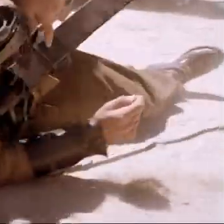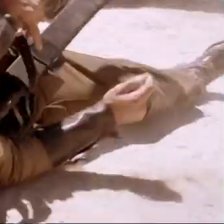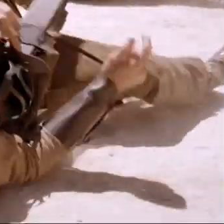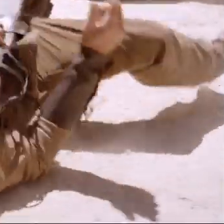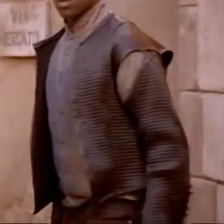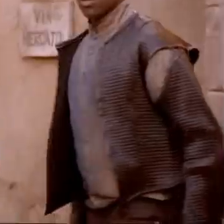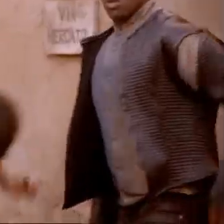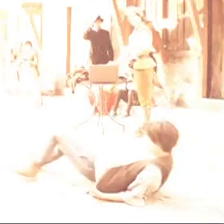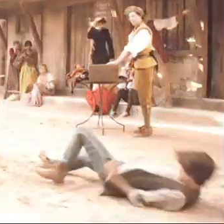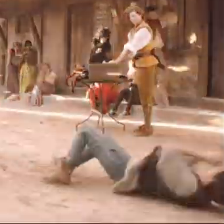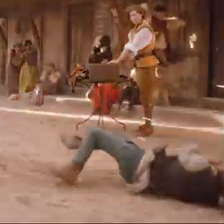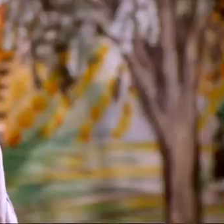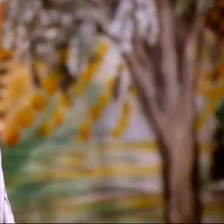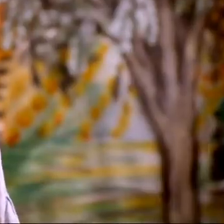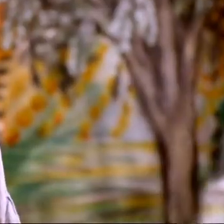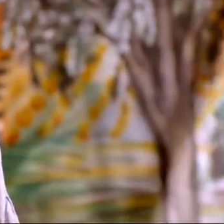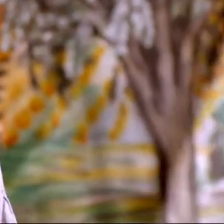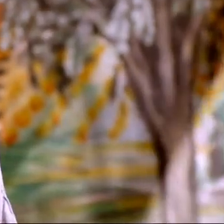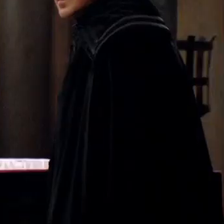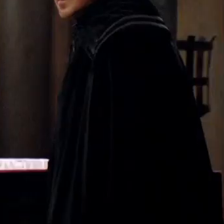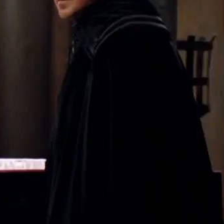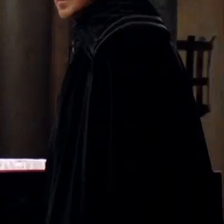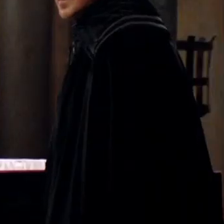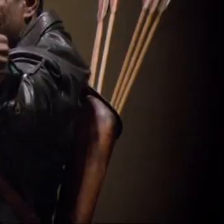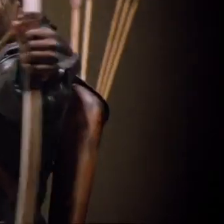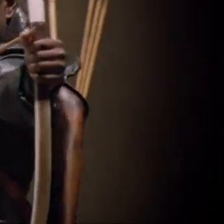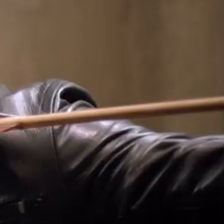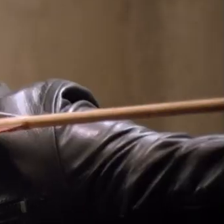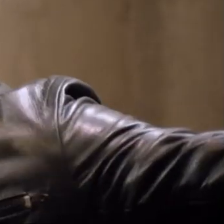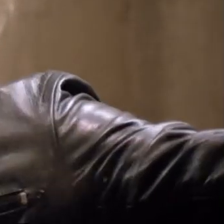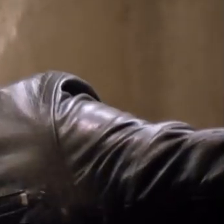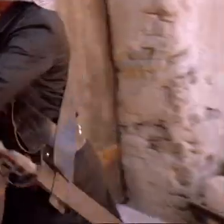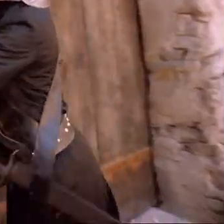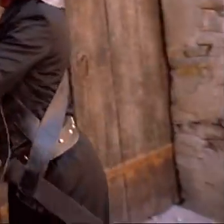Brand new Leonardo. Gorgeous. Starts